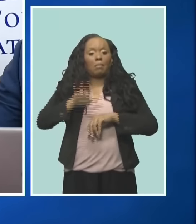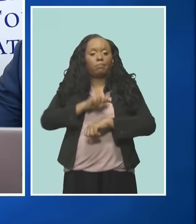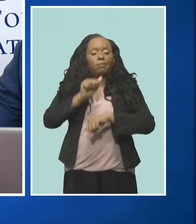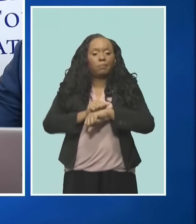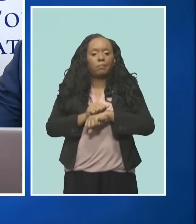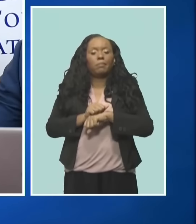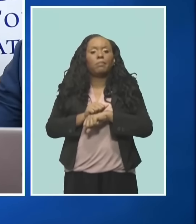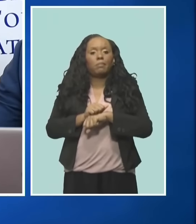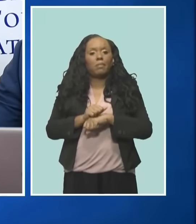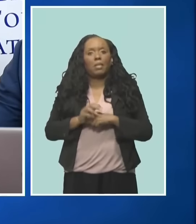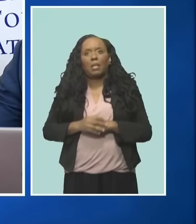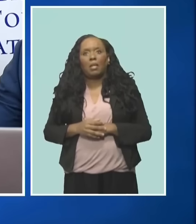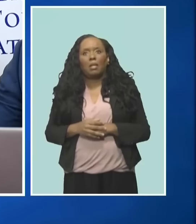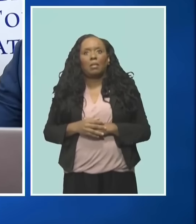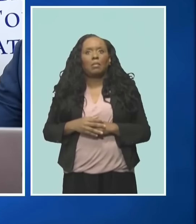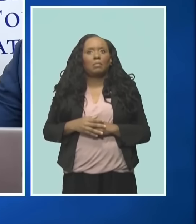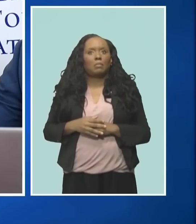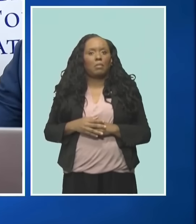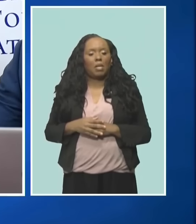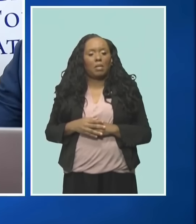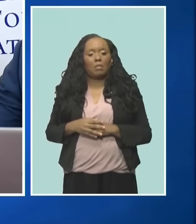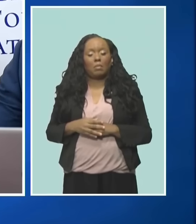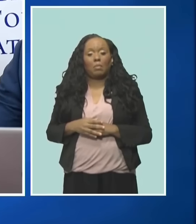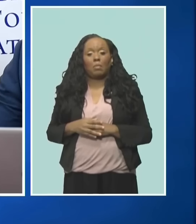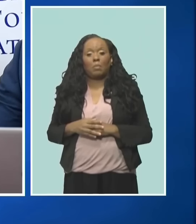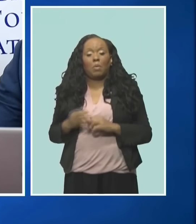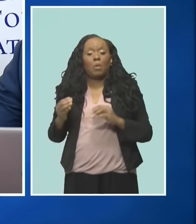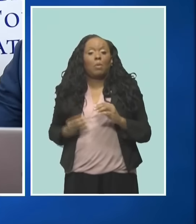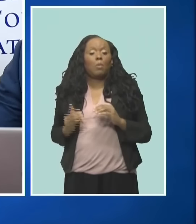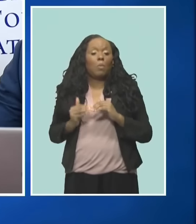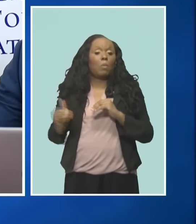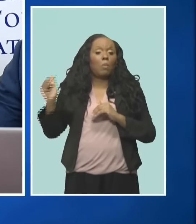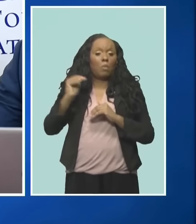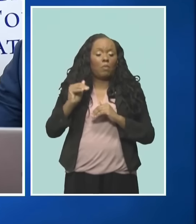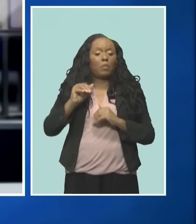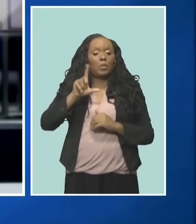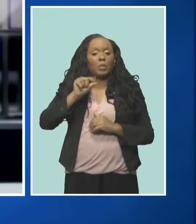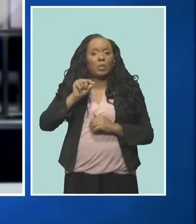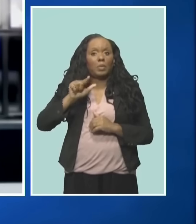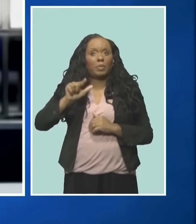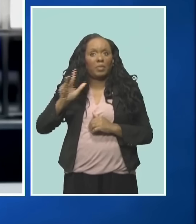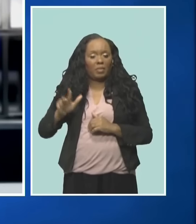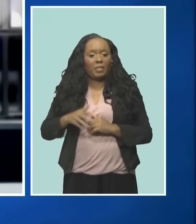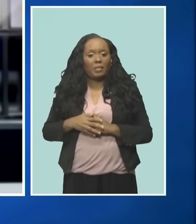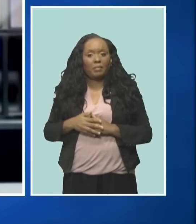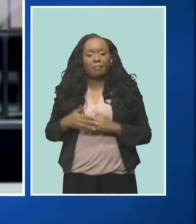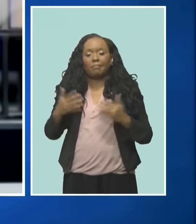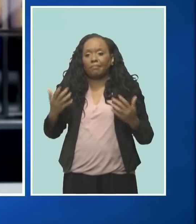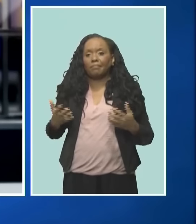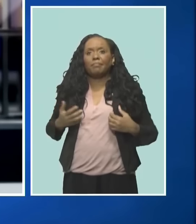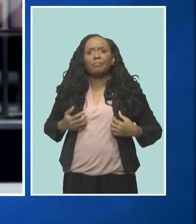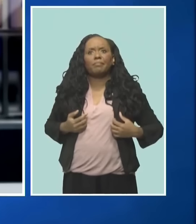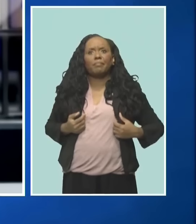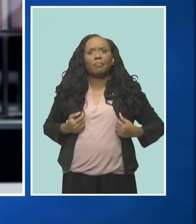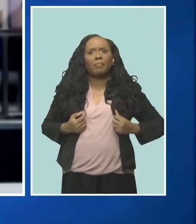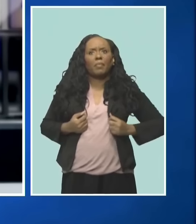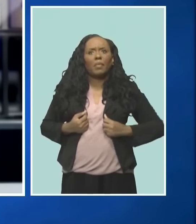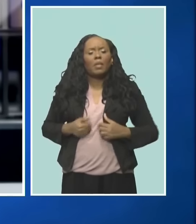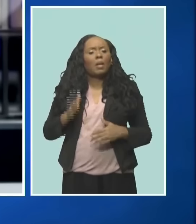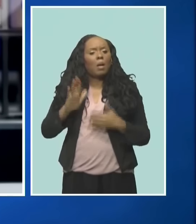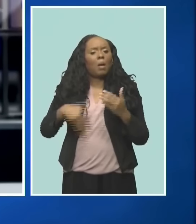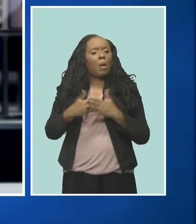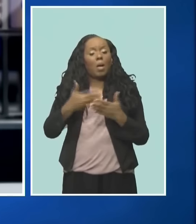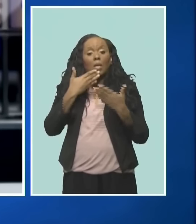source markets exceeding 2023 by 18%. Now, Pearson, while all this good news was